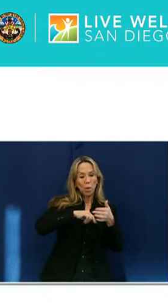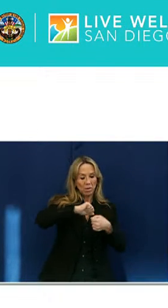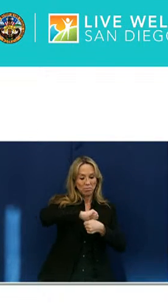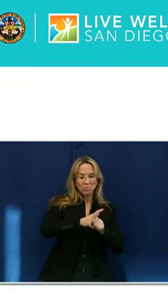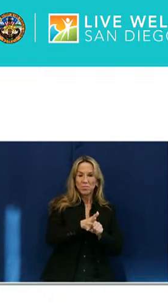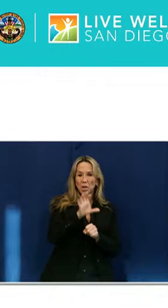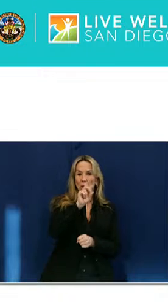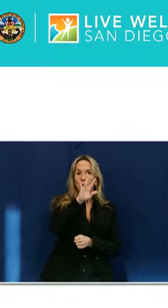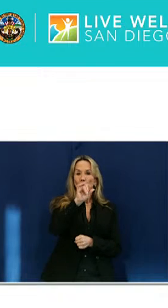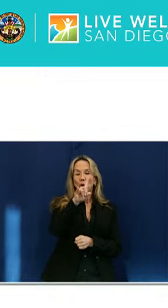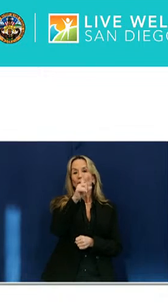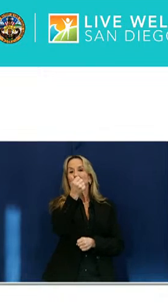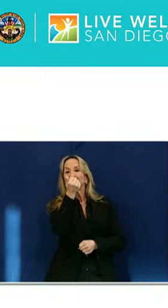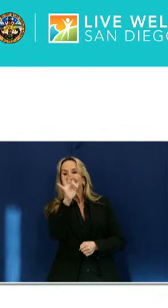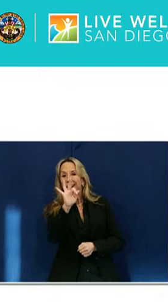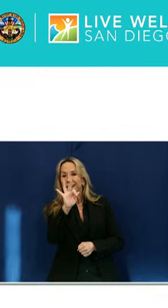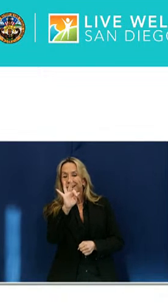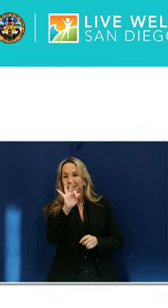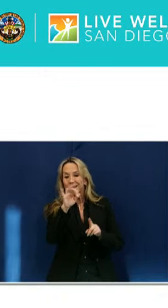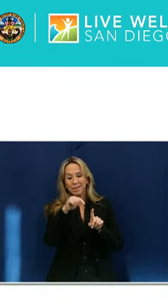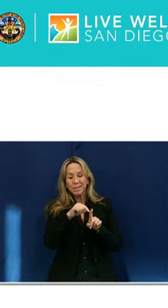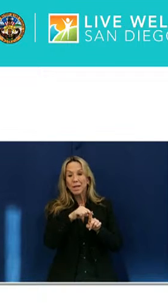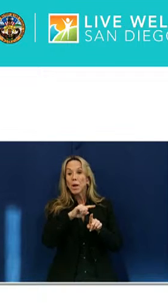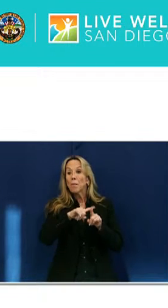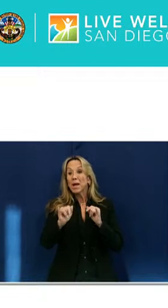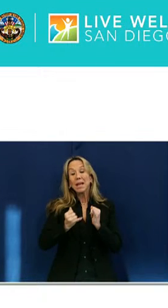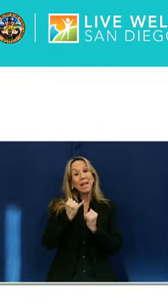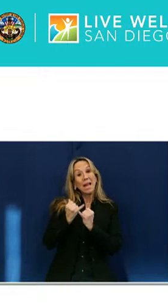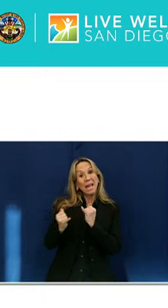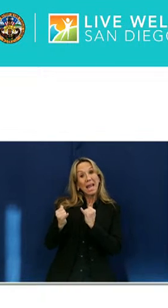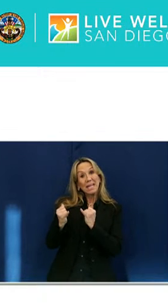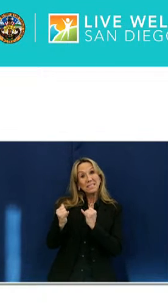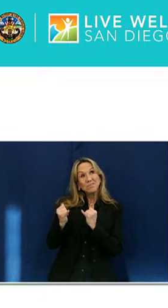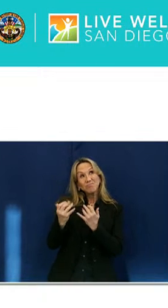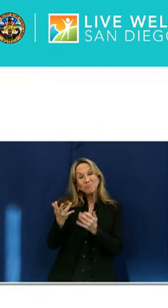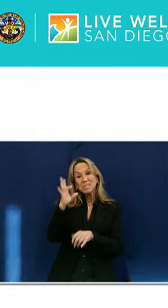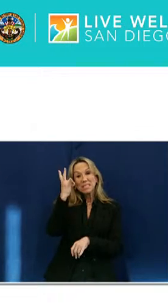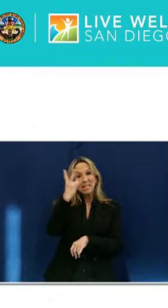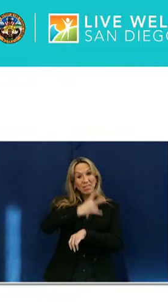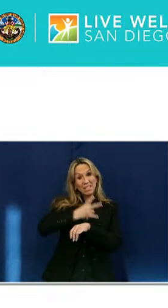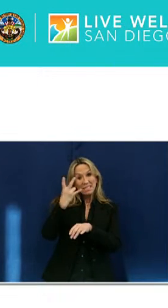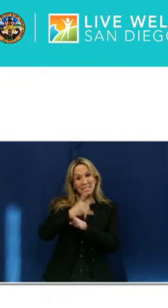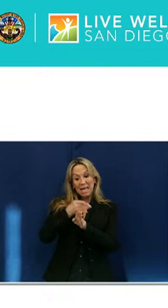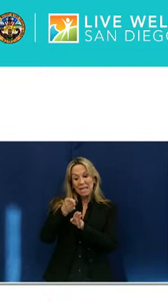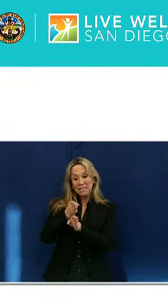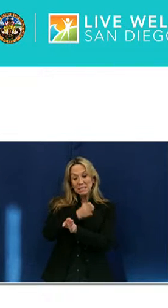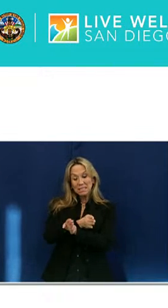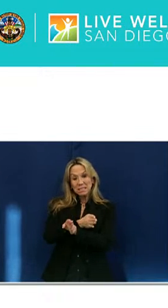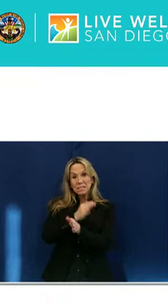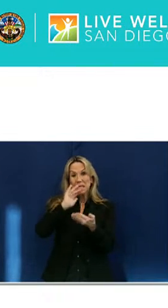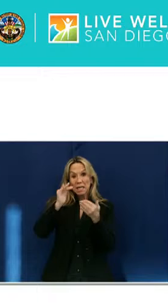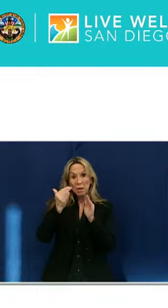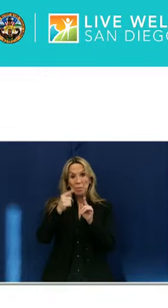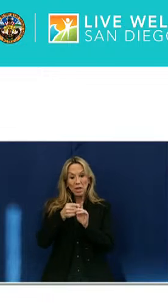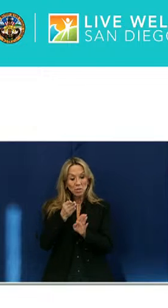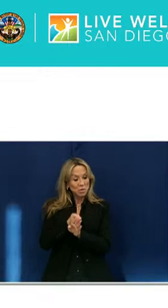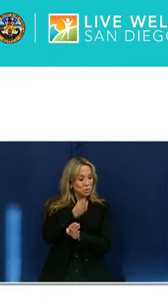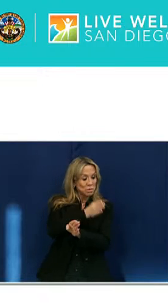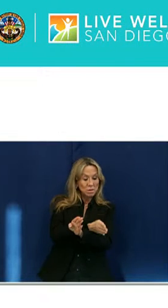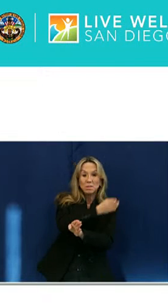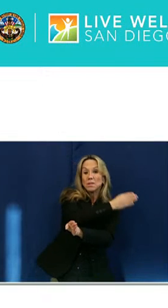COVID-19 hospitalized cases, but we compare the last 7 days with the prior 7 days, and that